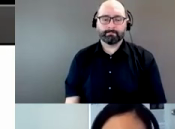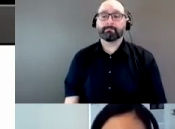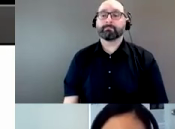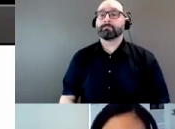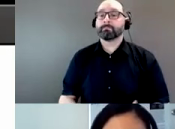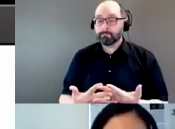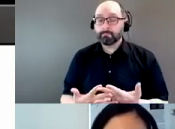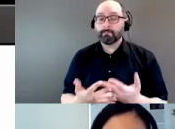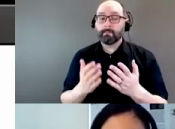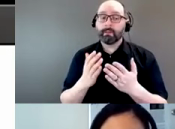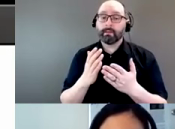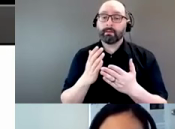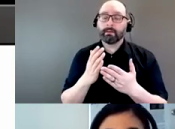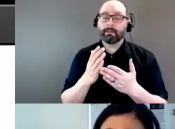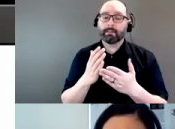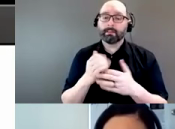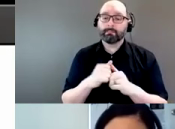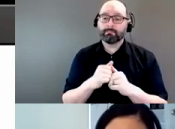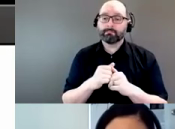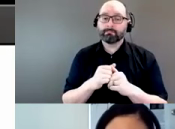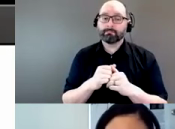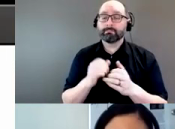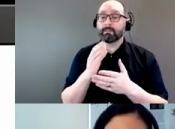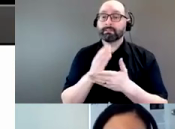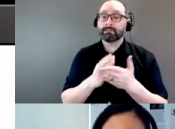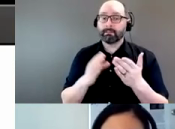So some of the take-home points for